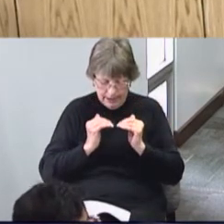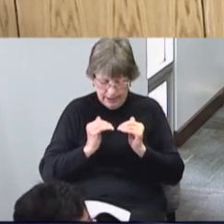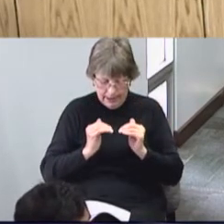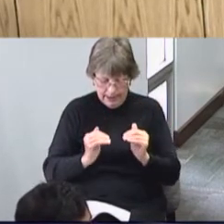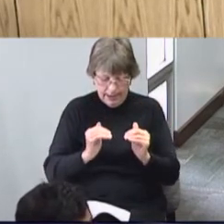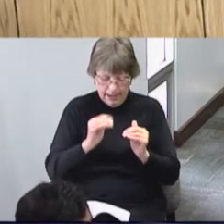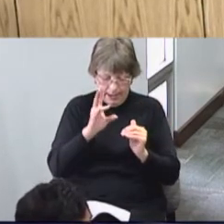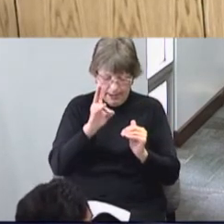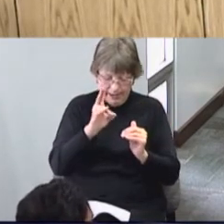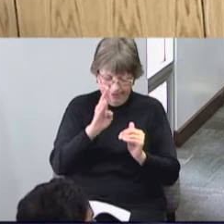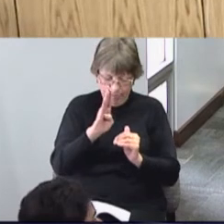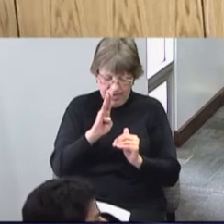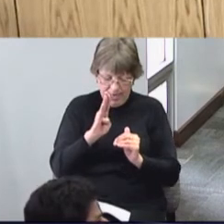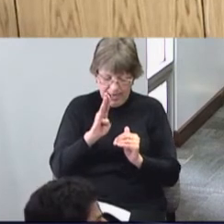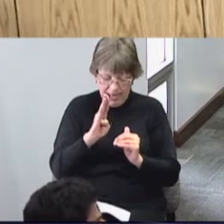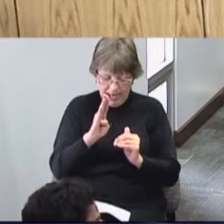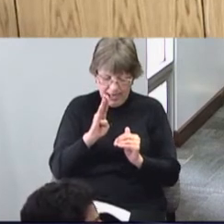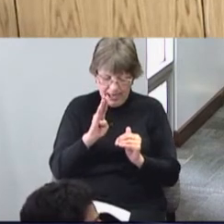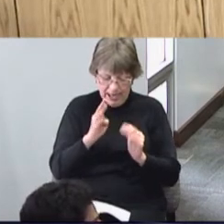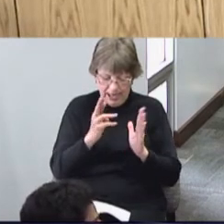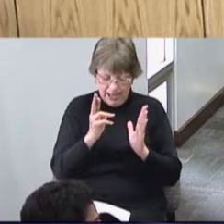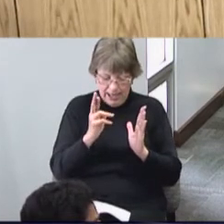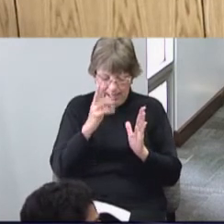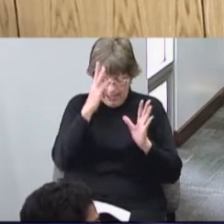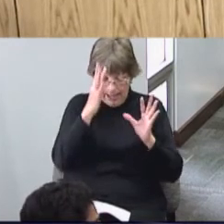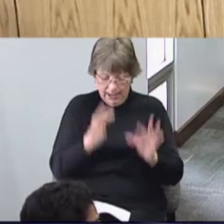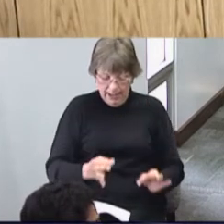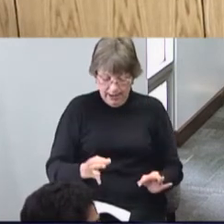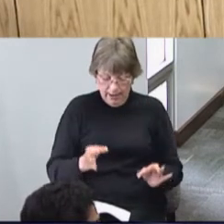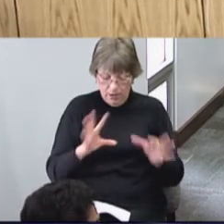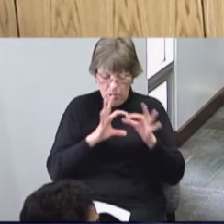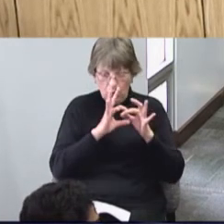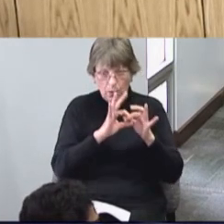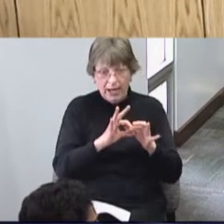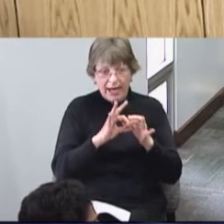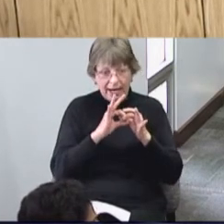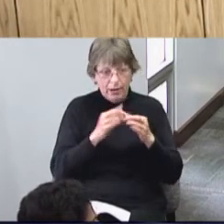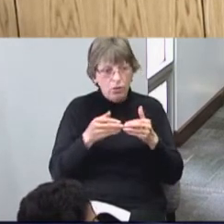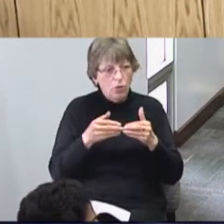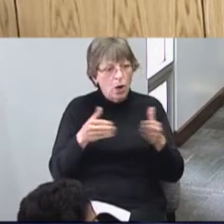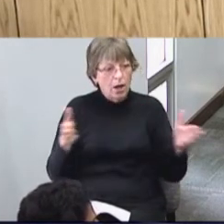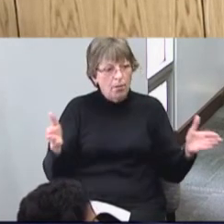Item 7B, consider ordinance relating to public art.